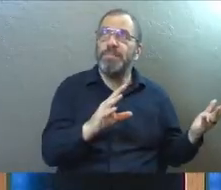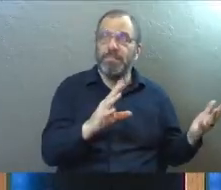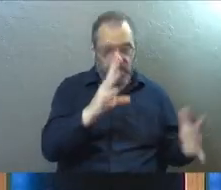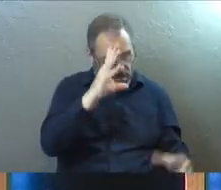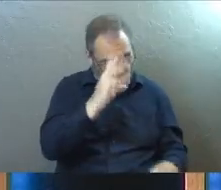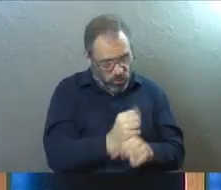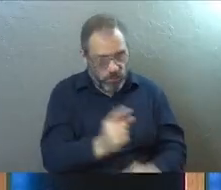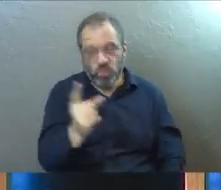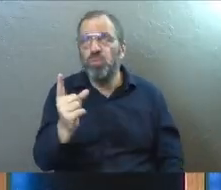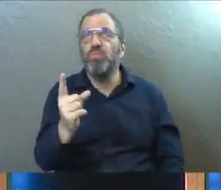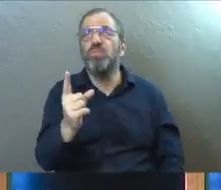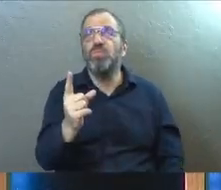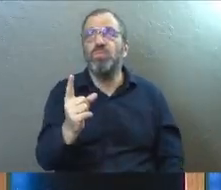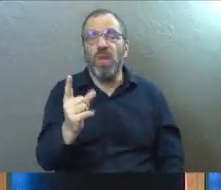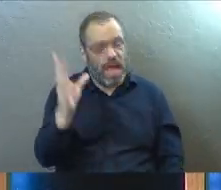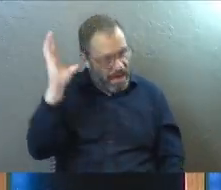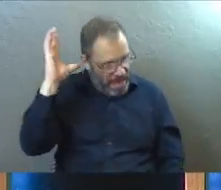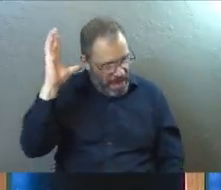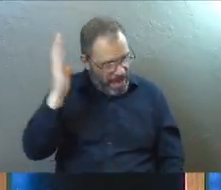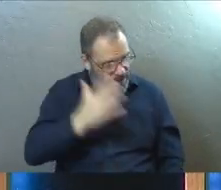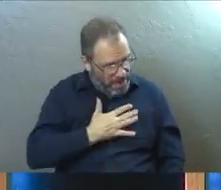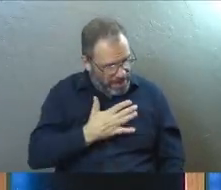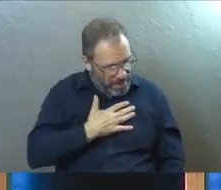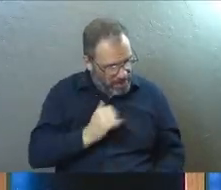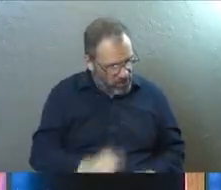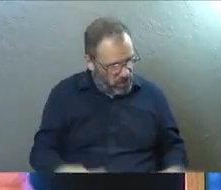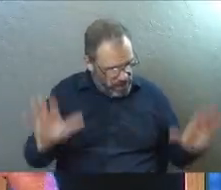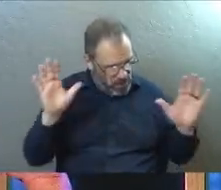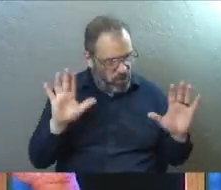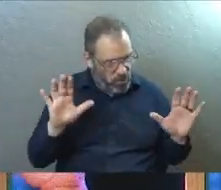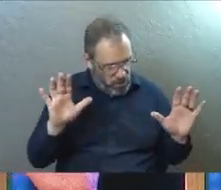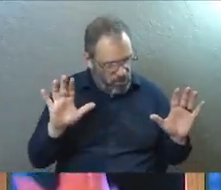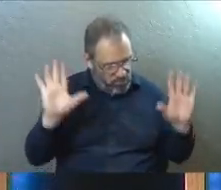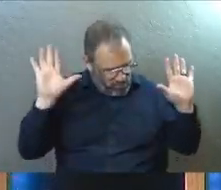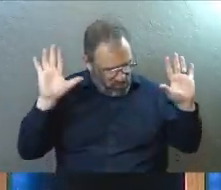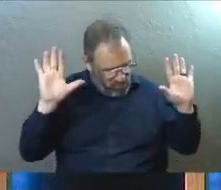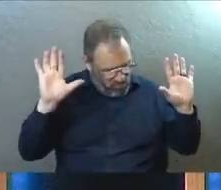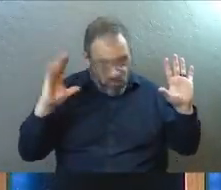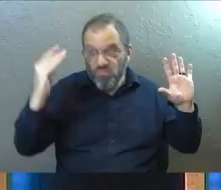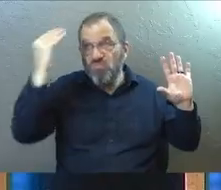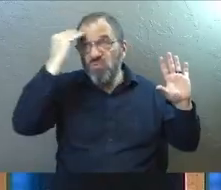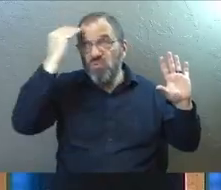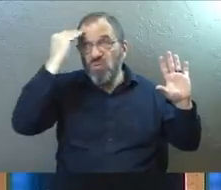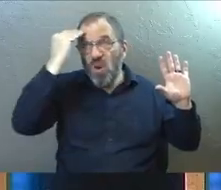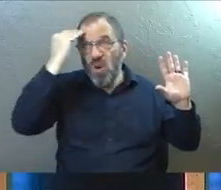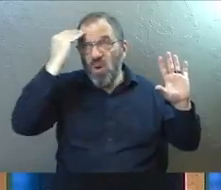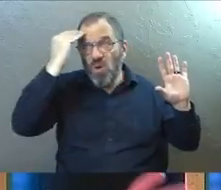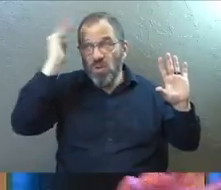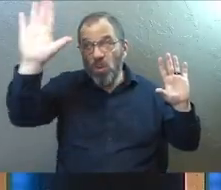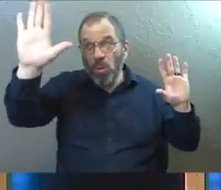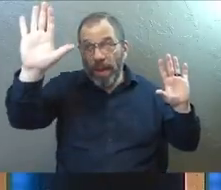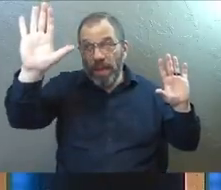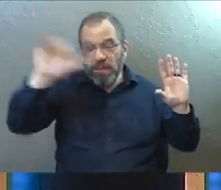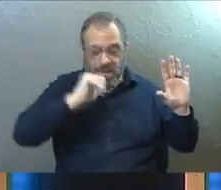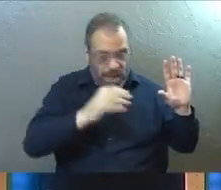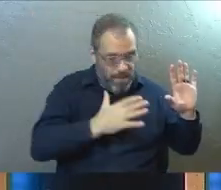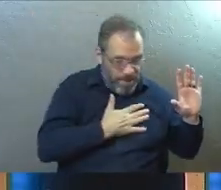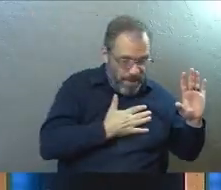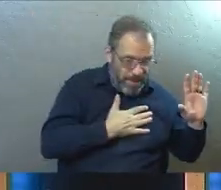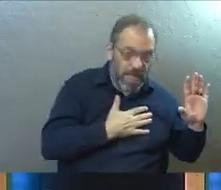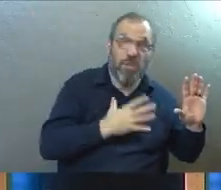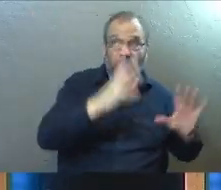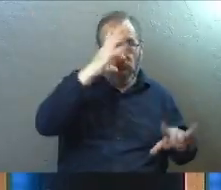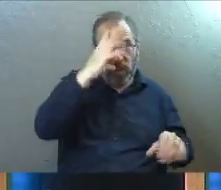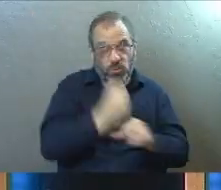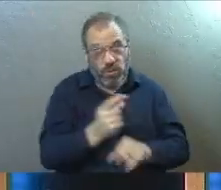will trust you. I will surrender myself to you and say, all right, you know what I don't. Your ways are not my ways. So